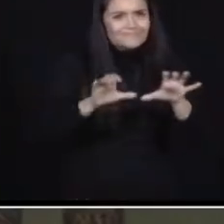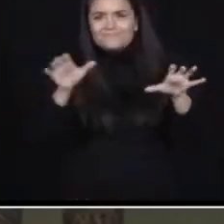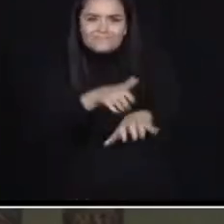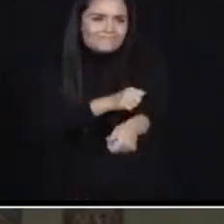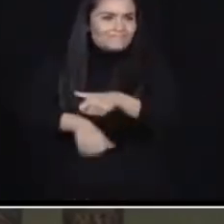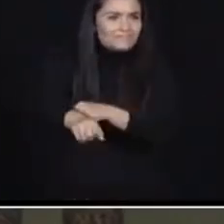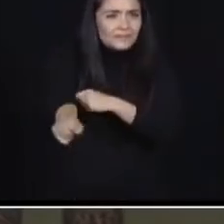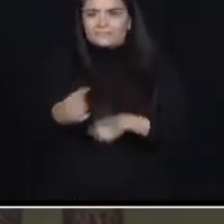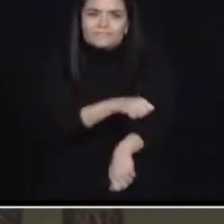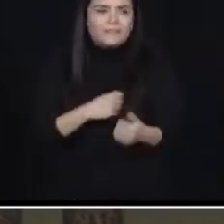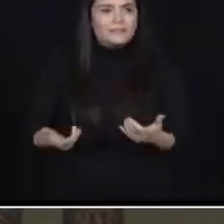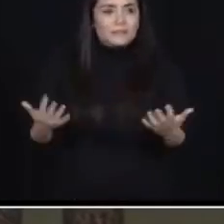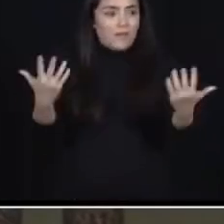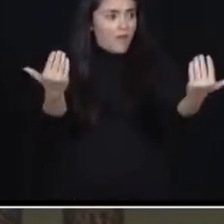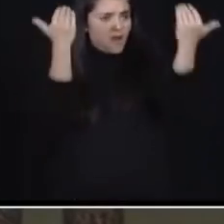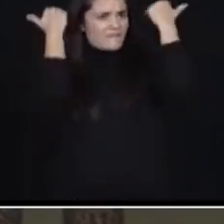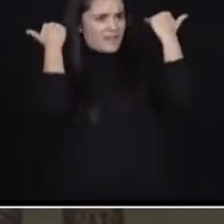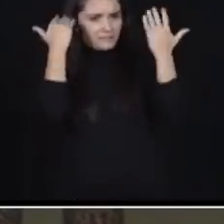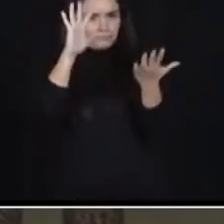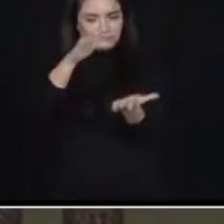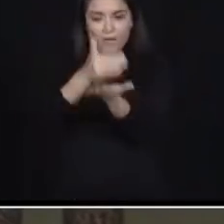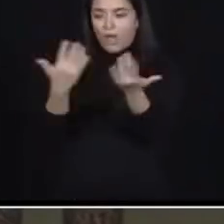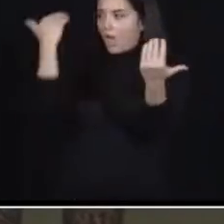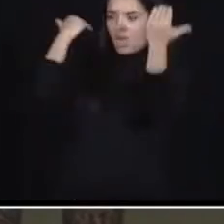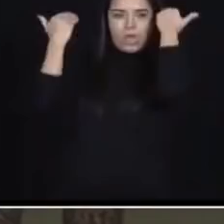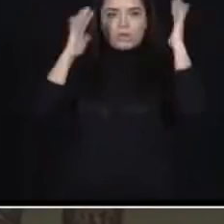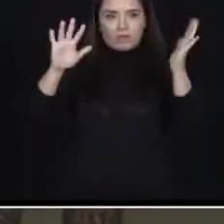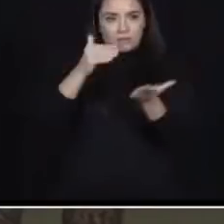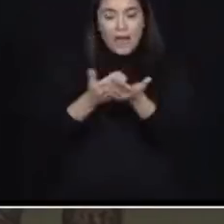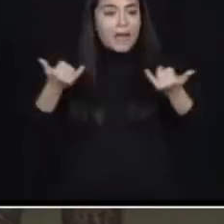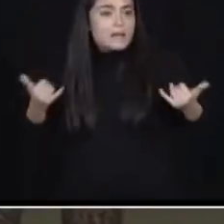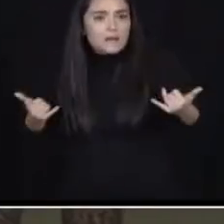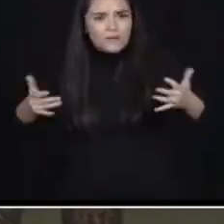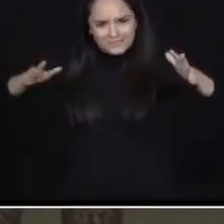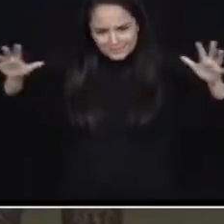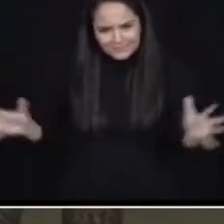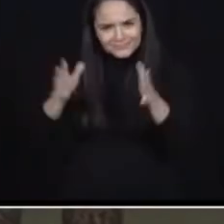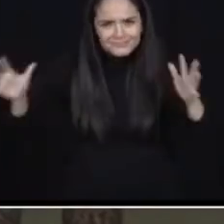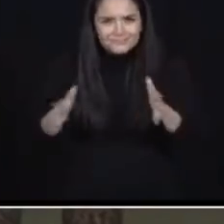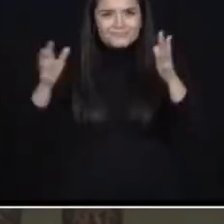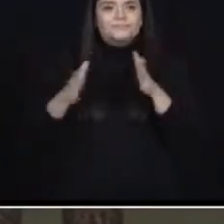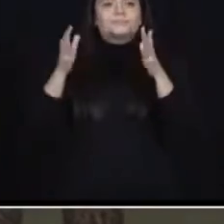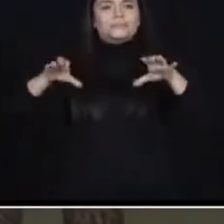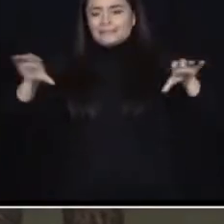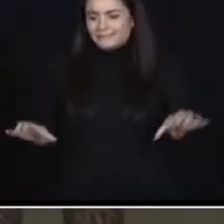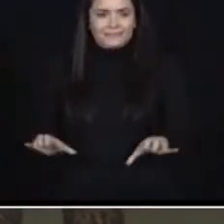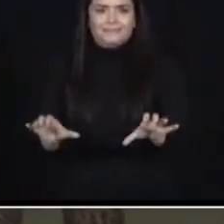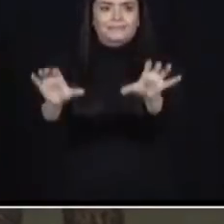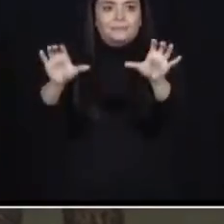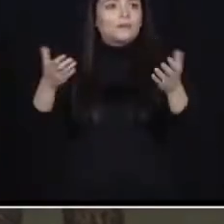overrun. So we're here today to take action. We're here today to protect the health of